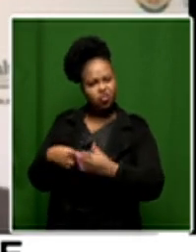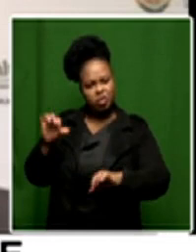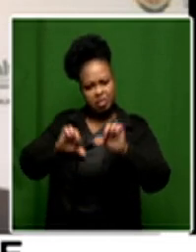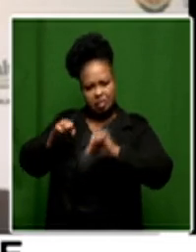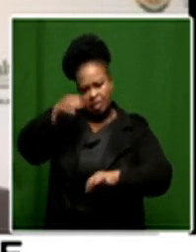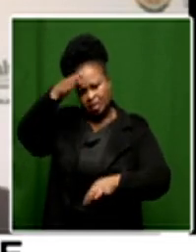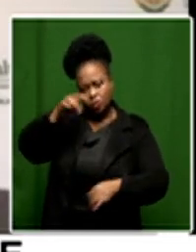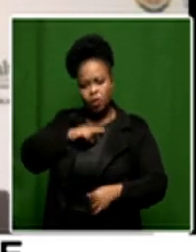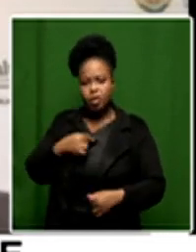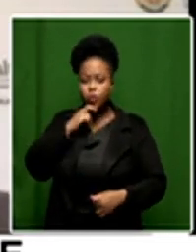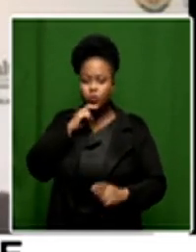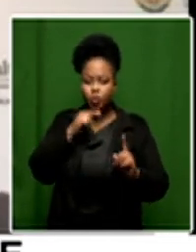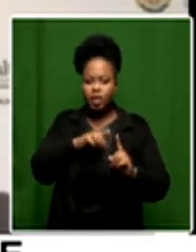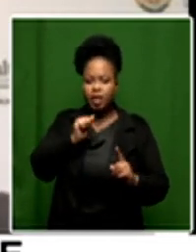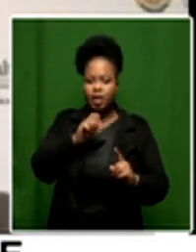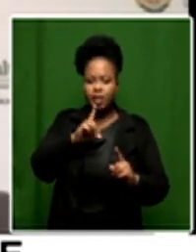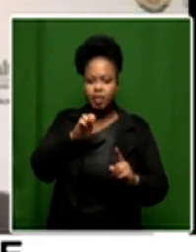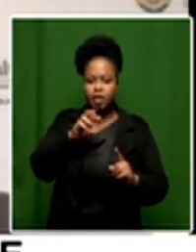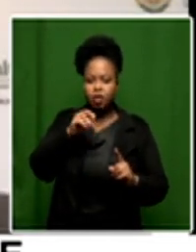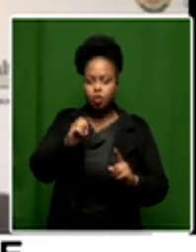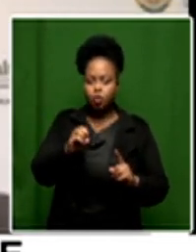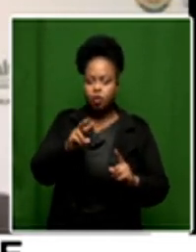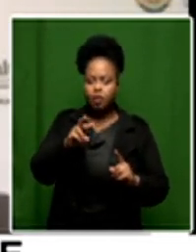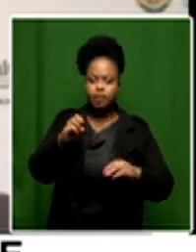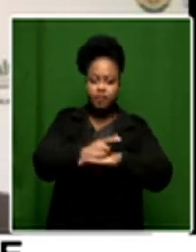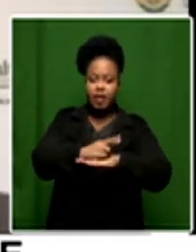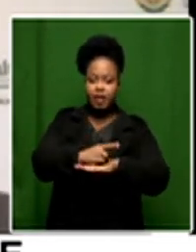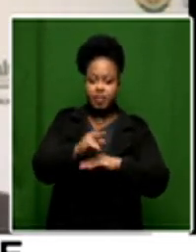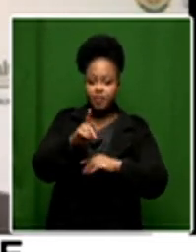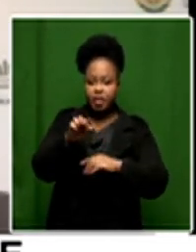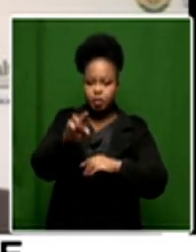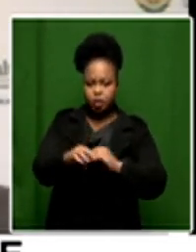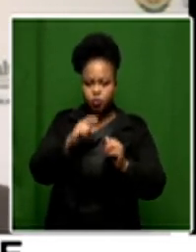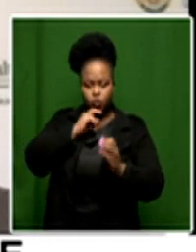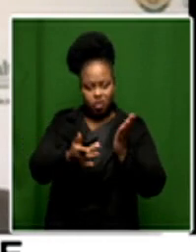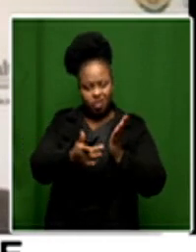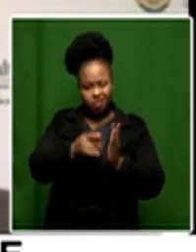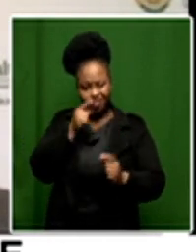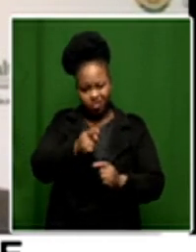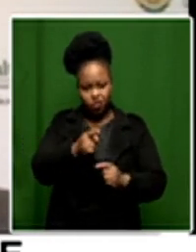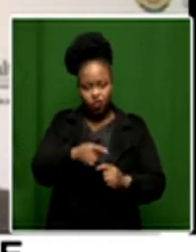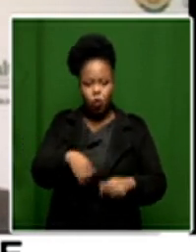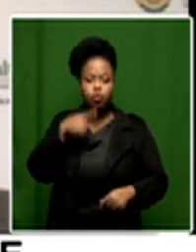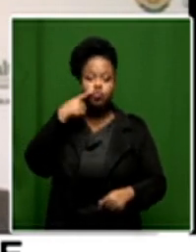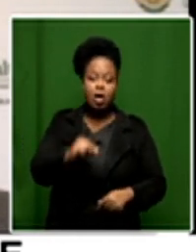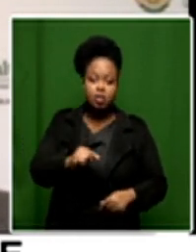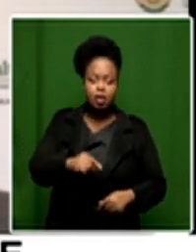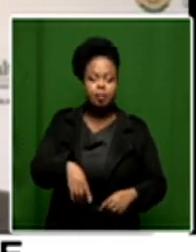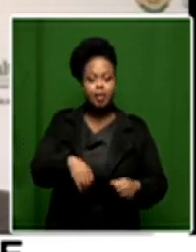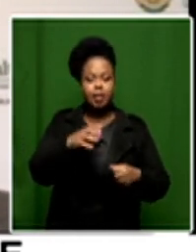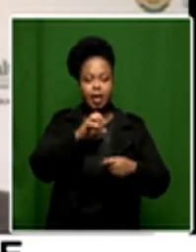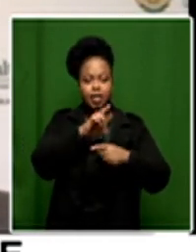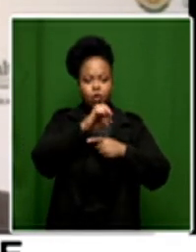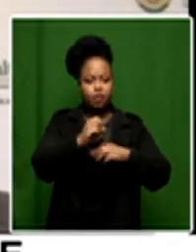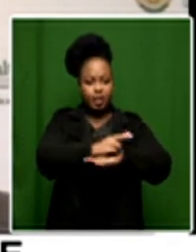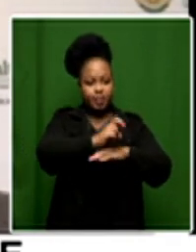an adenovirus vector as a technology. Now, they've got adenovirus 5